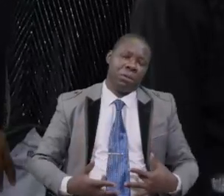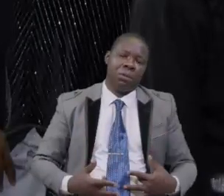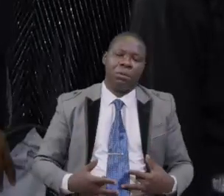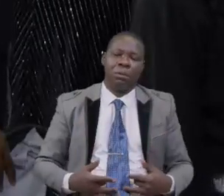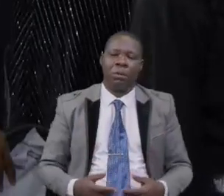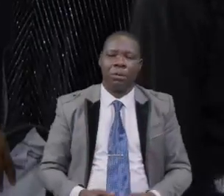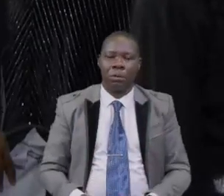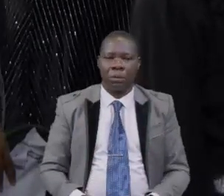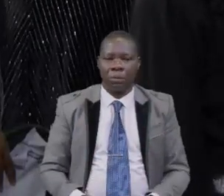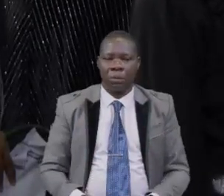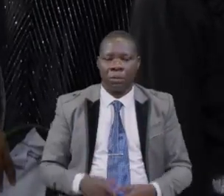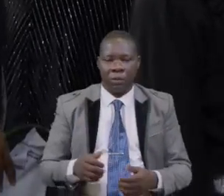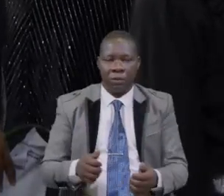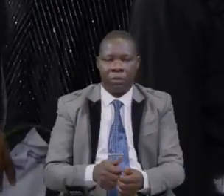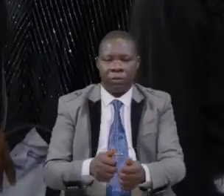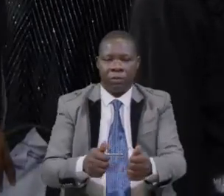follow him.